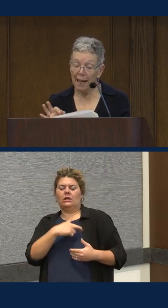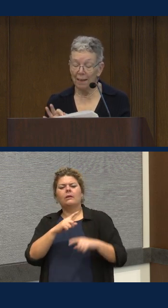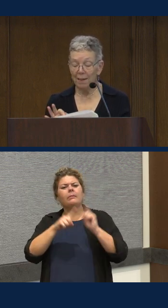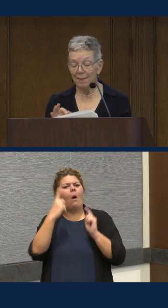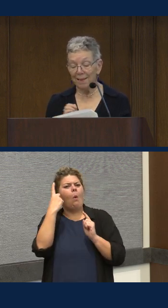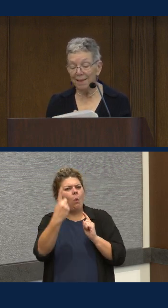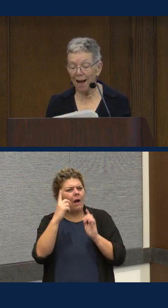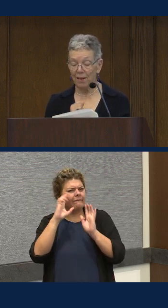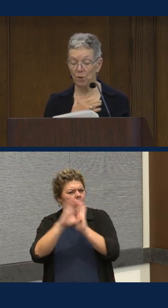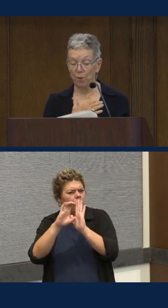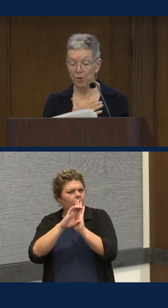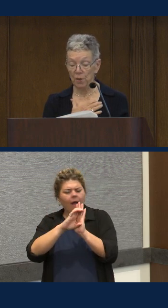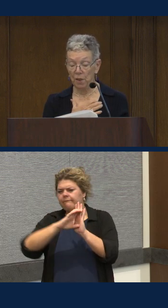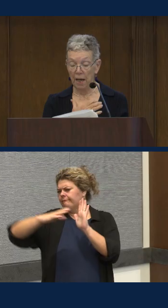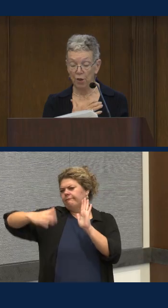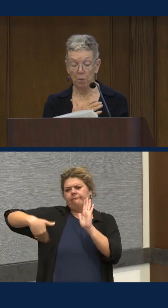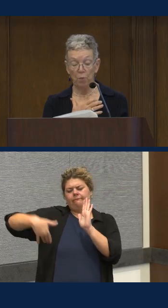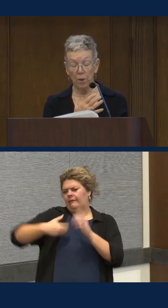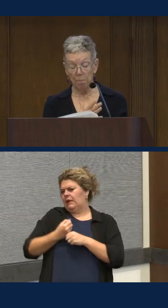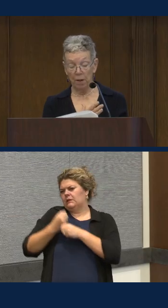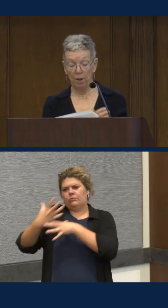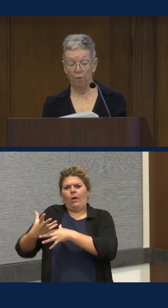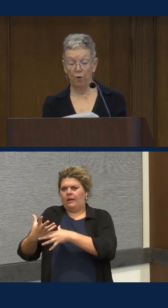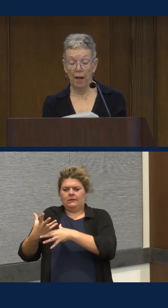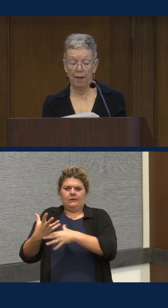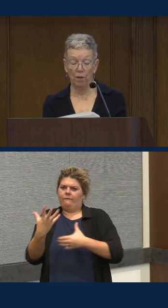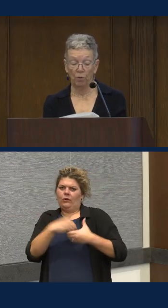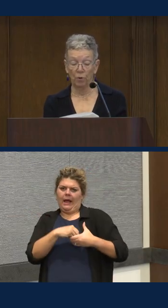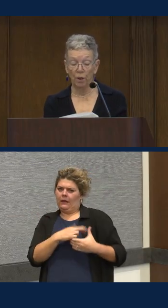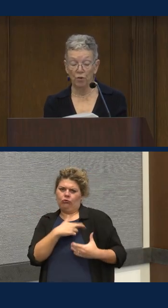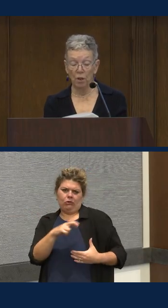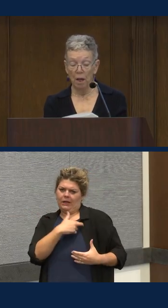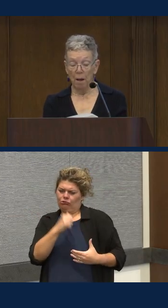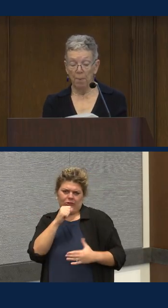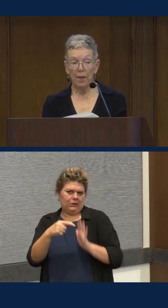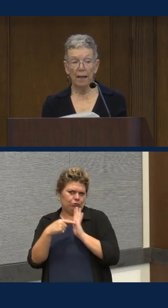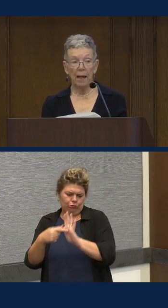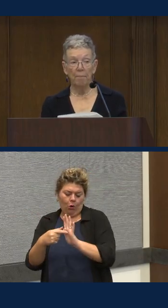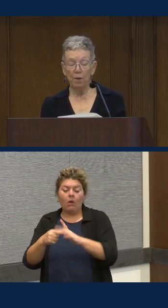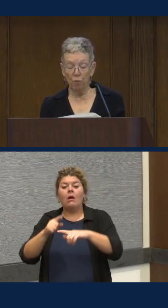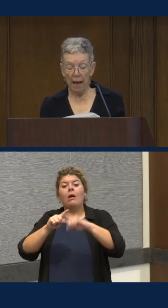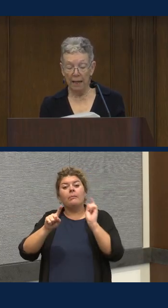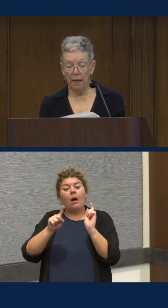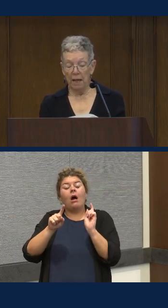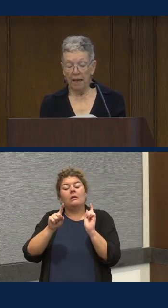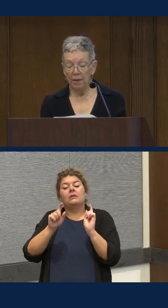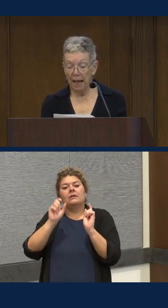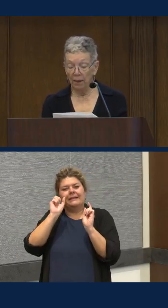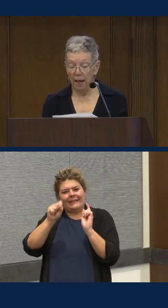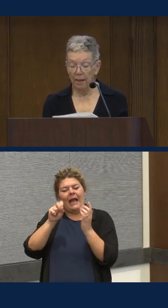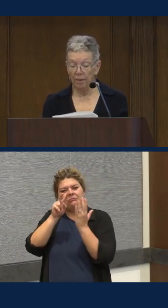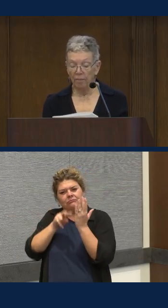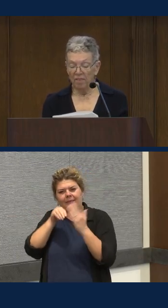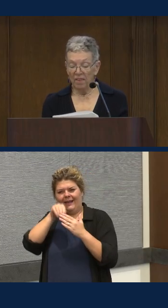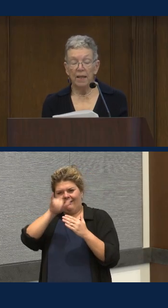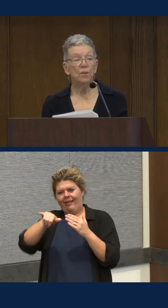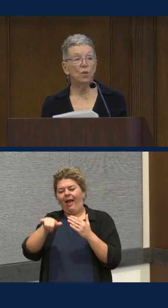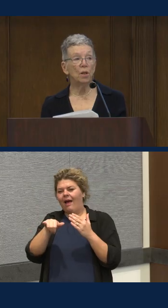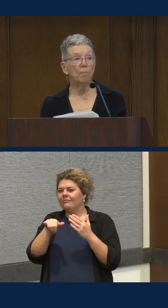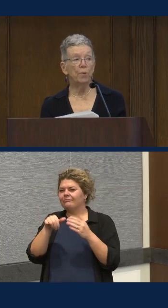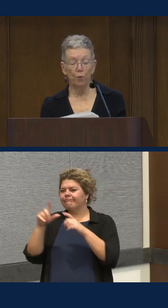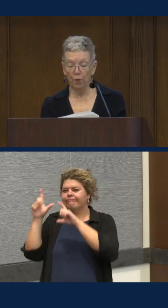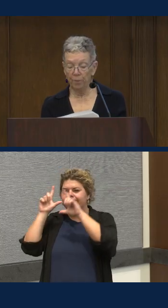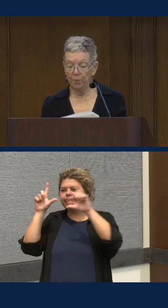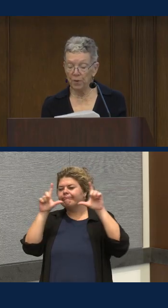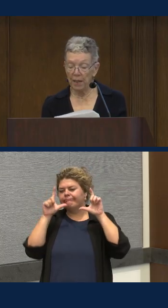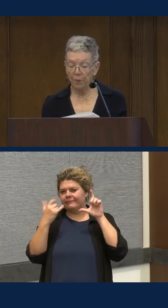most likely did not express his engagement with American vernacular religion, but that can be read in that light. He took